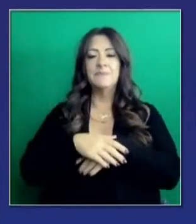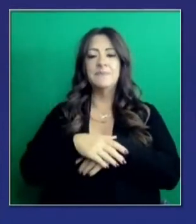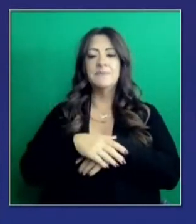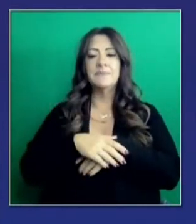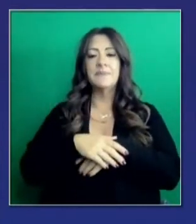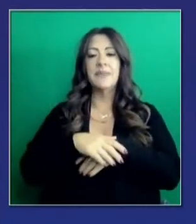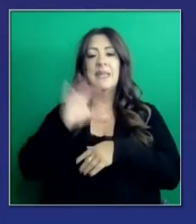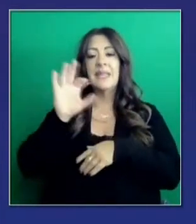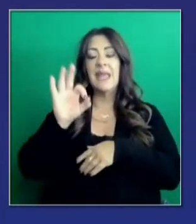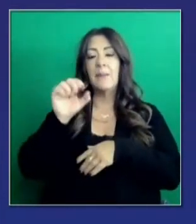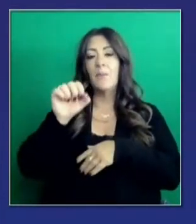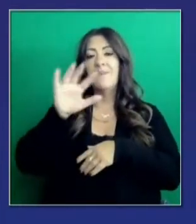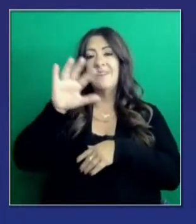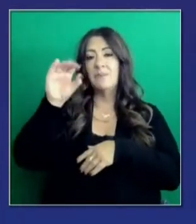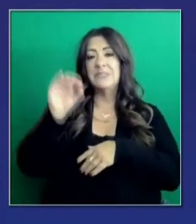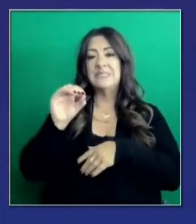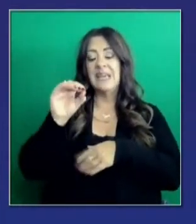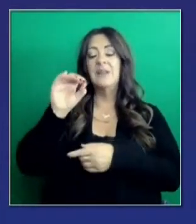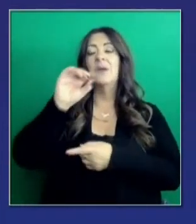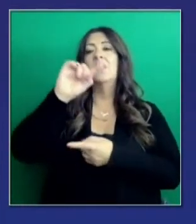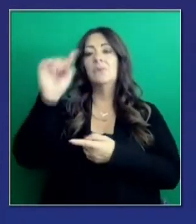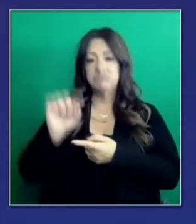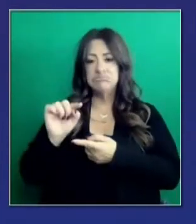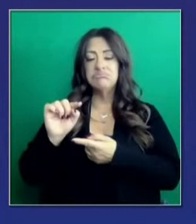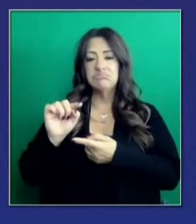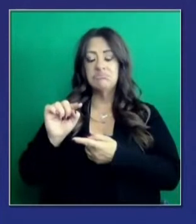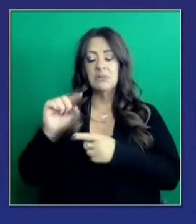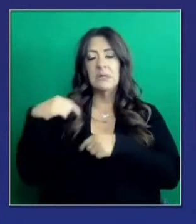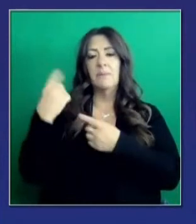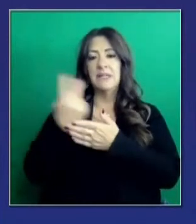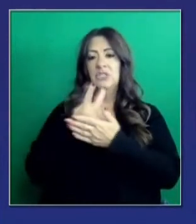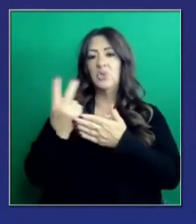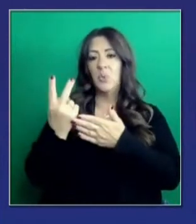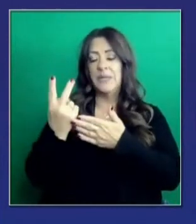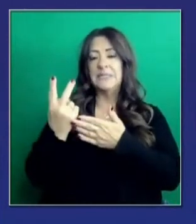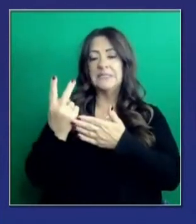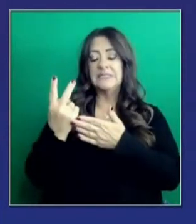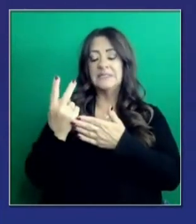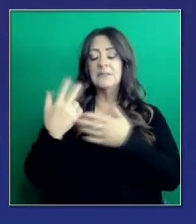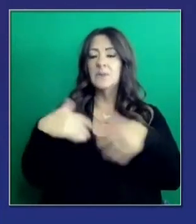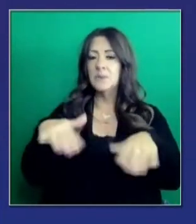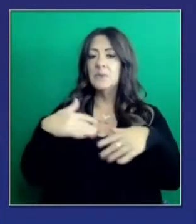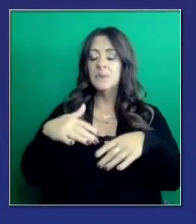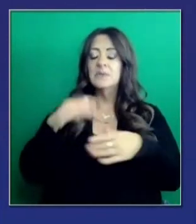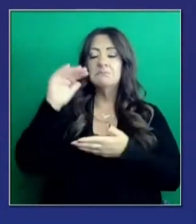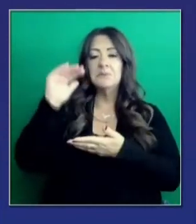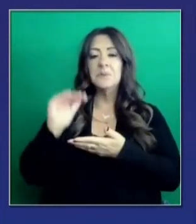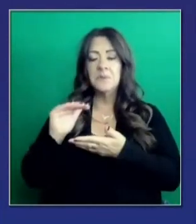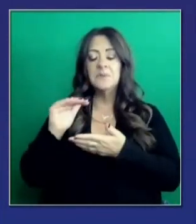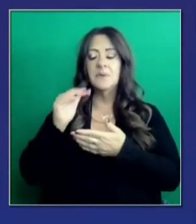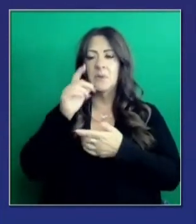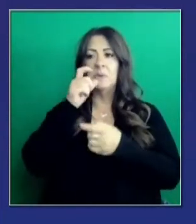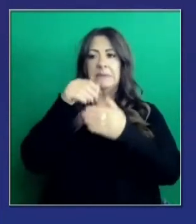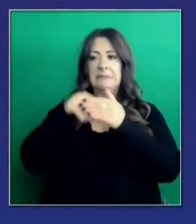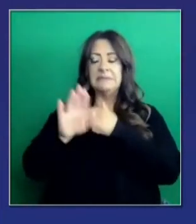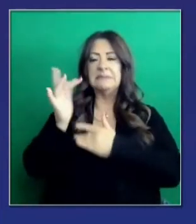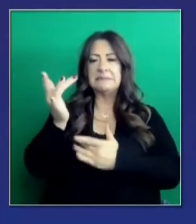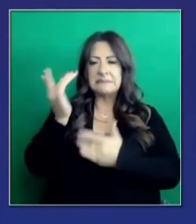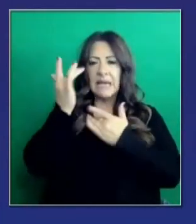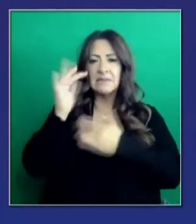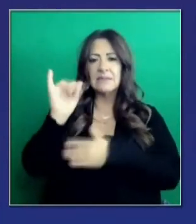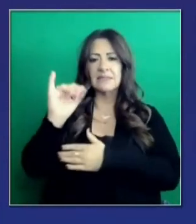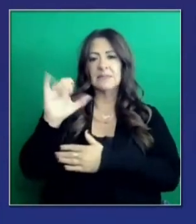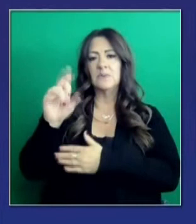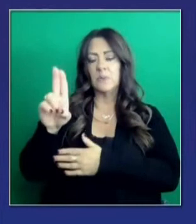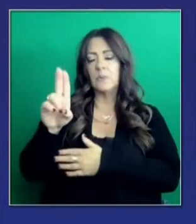to 10% decrease over a 2-week period, 14-day period in ICU admissions, again, statewide. I'll